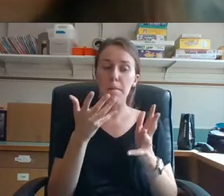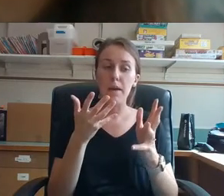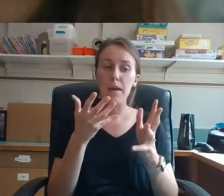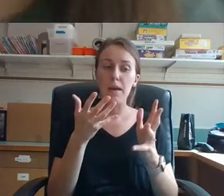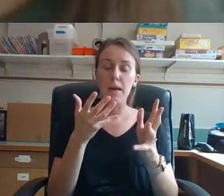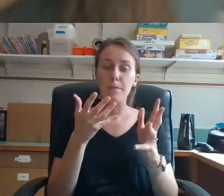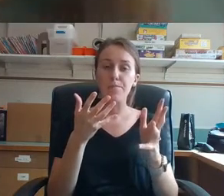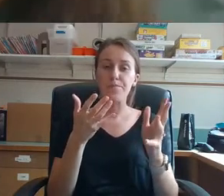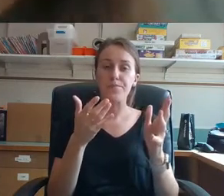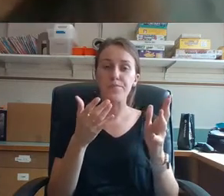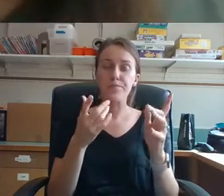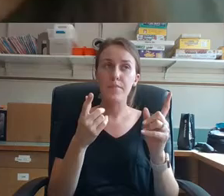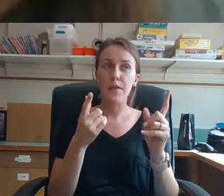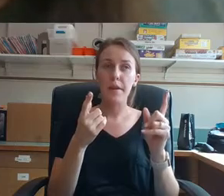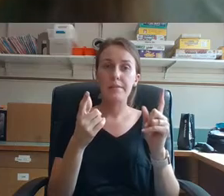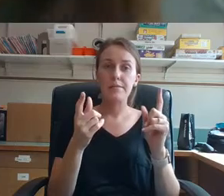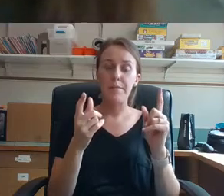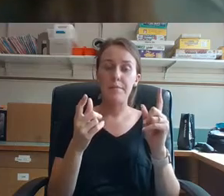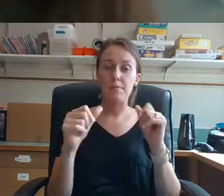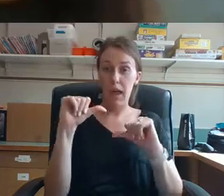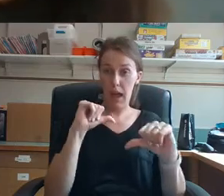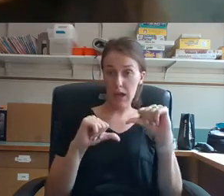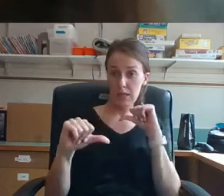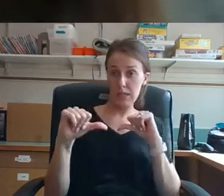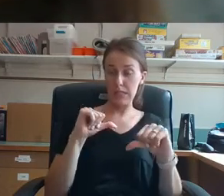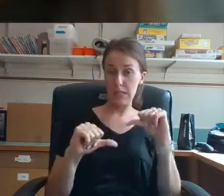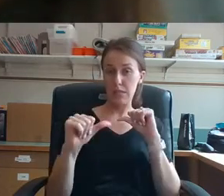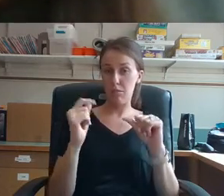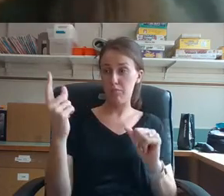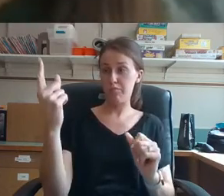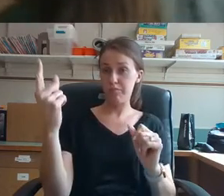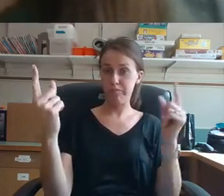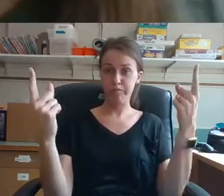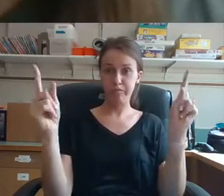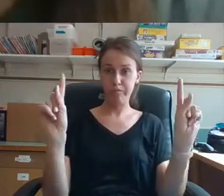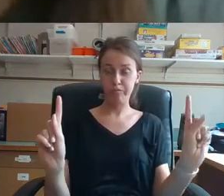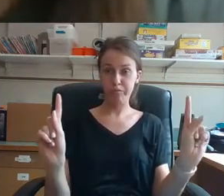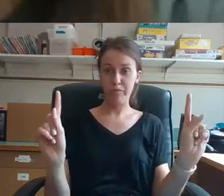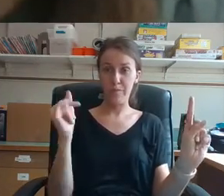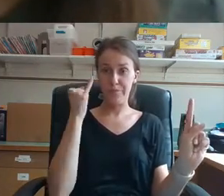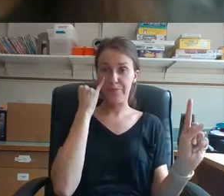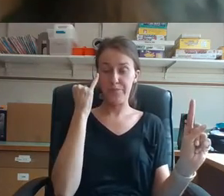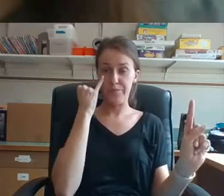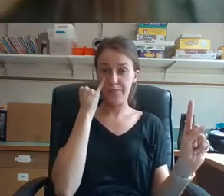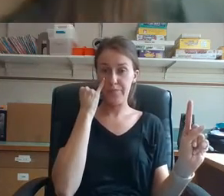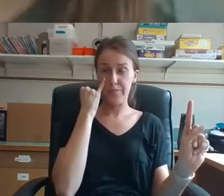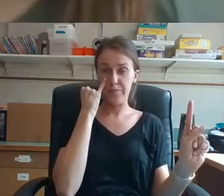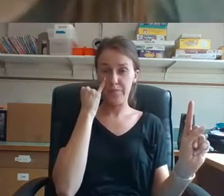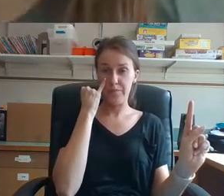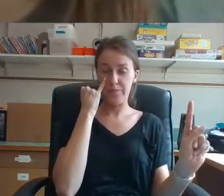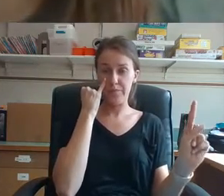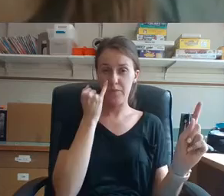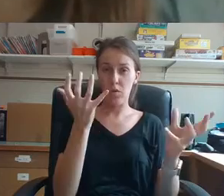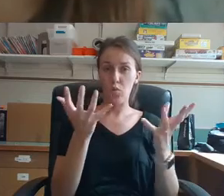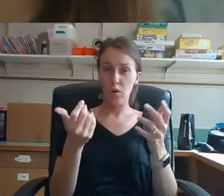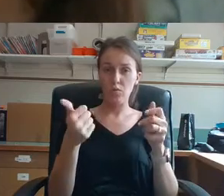out together. If you have a brother, that's okay. If you don't have a brother, you can pretend to be the brother, take turns. Maybe you